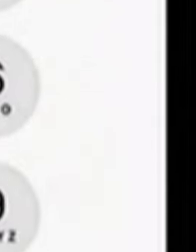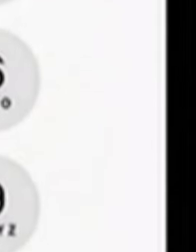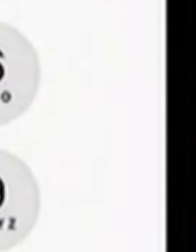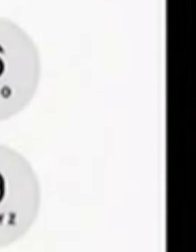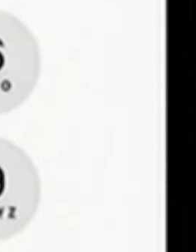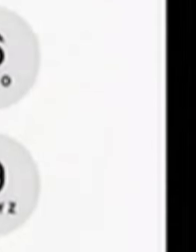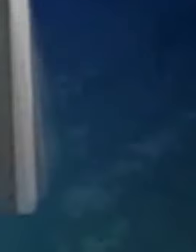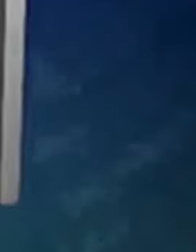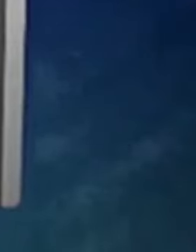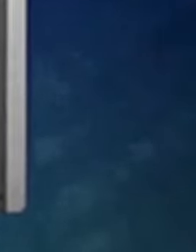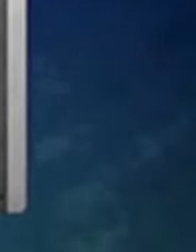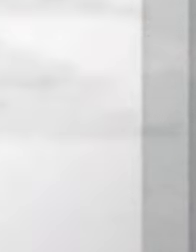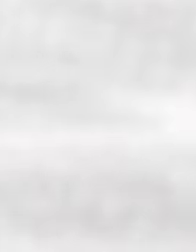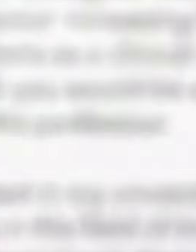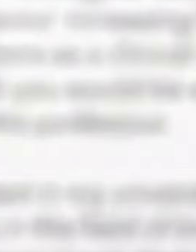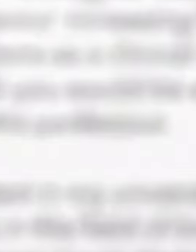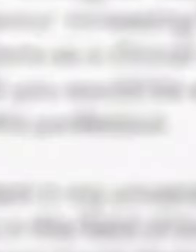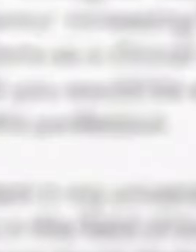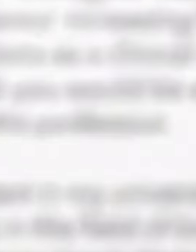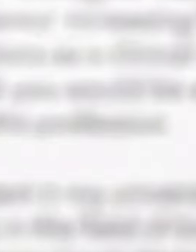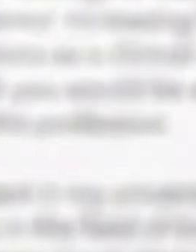011-714-6133 goba le romele email go